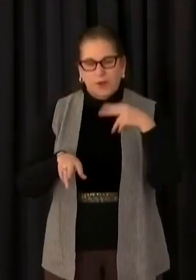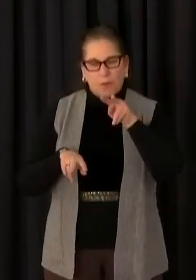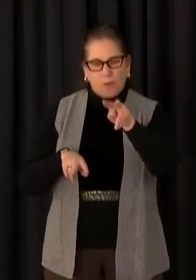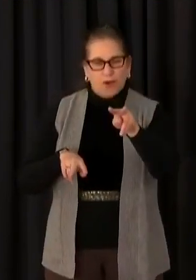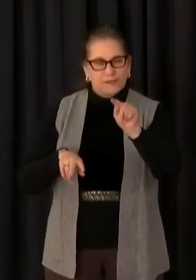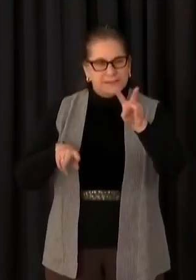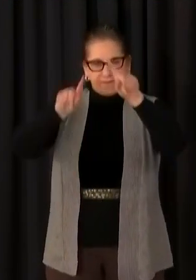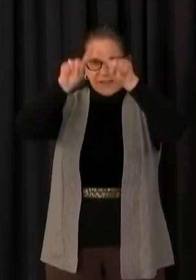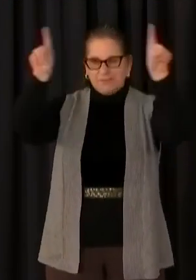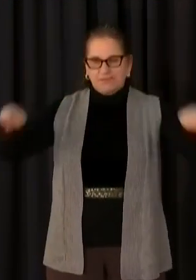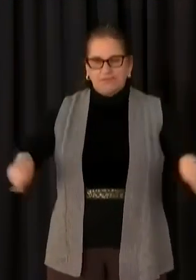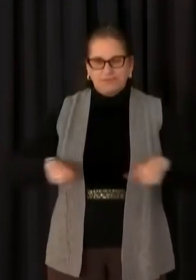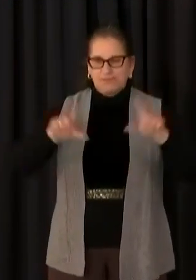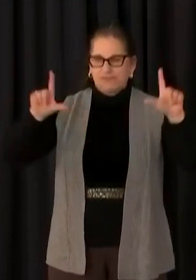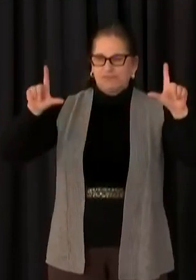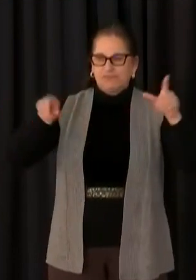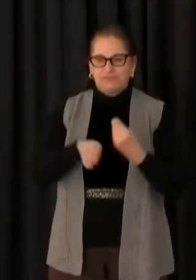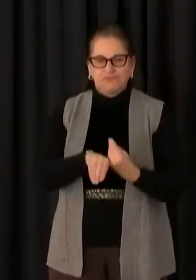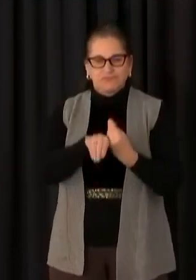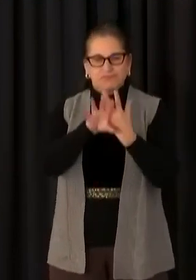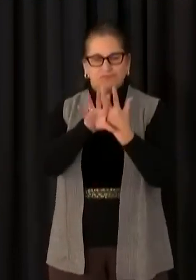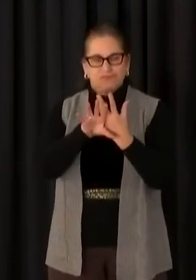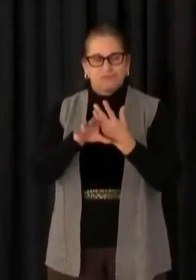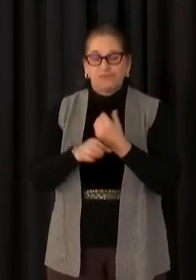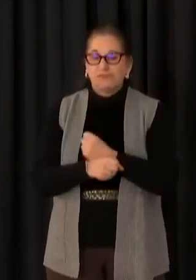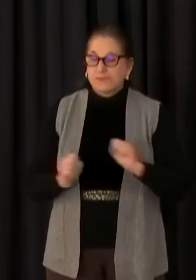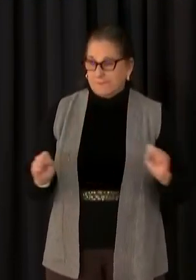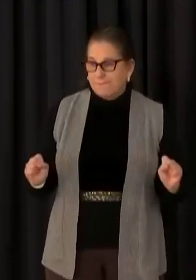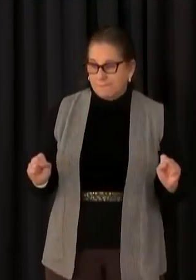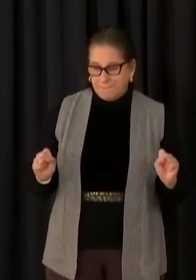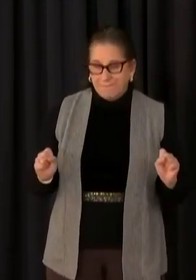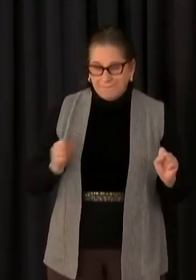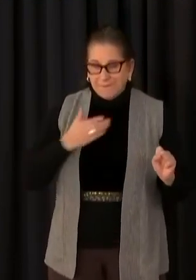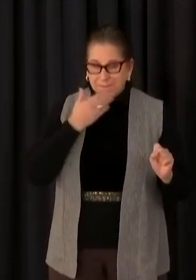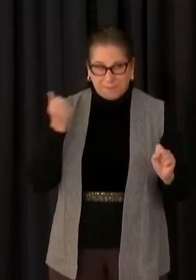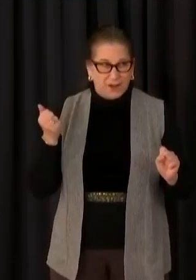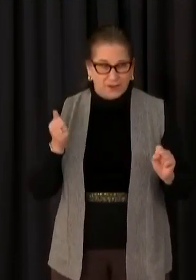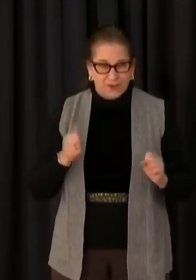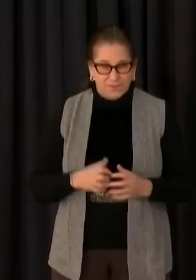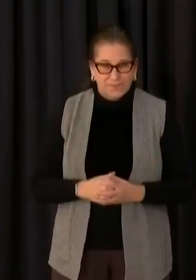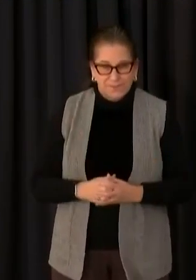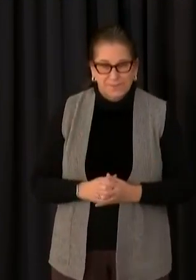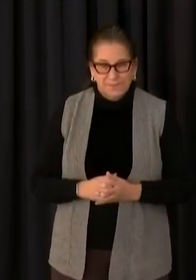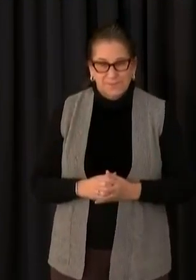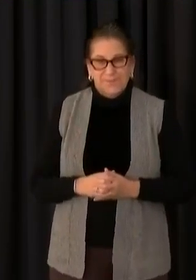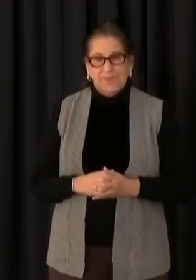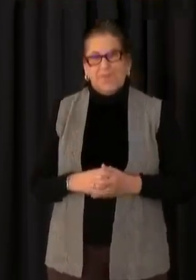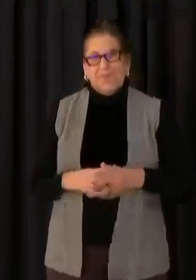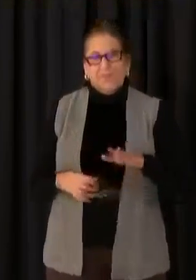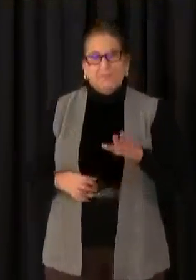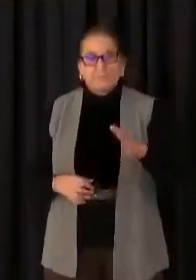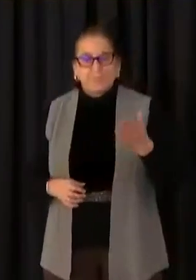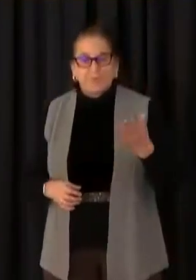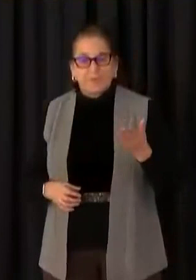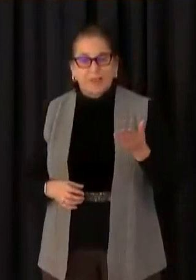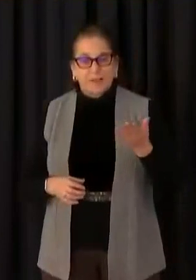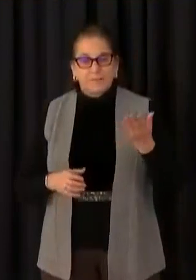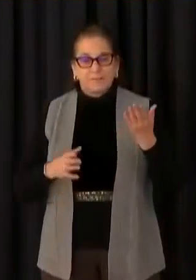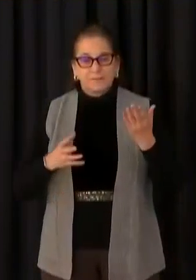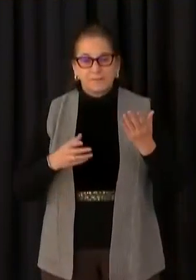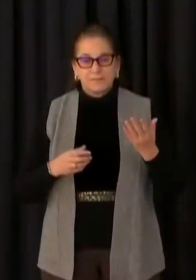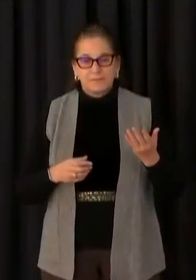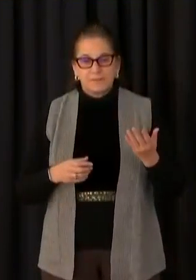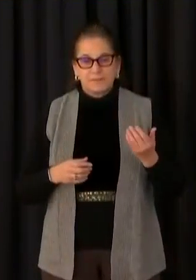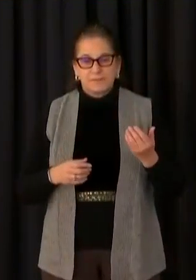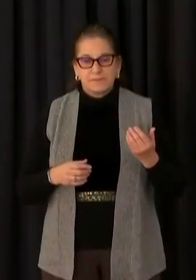keep everyone safe. On Monday, I shared with you some of the asks that I've made of the